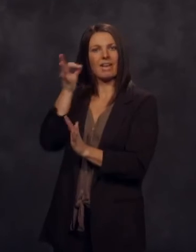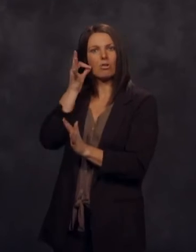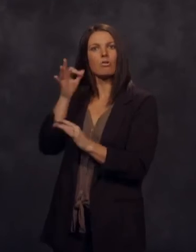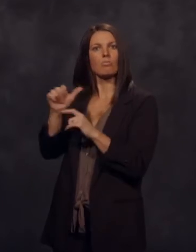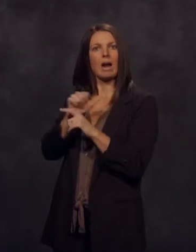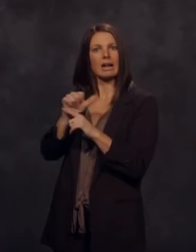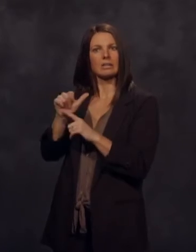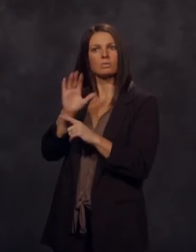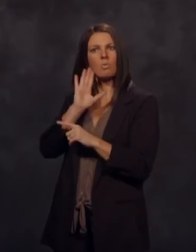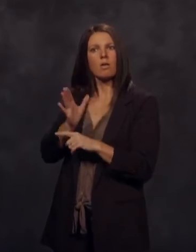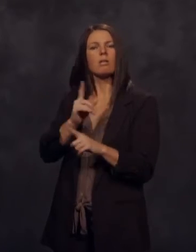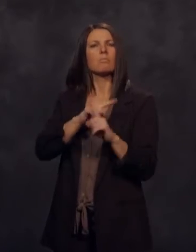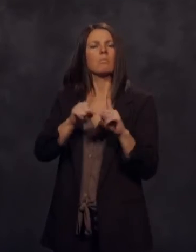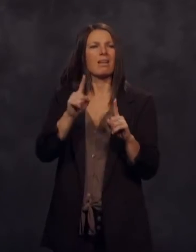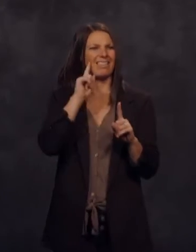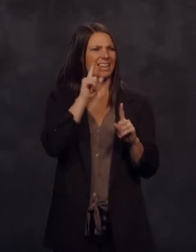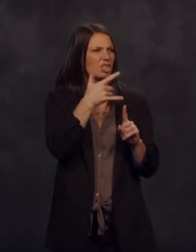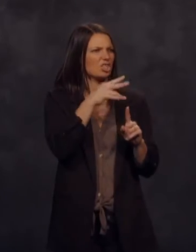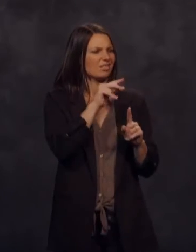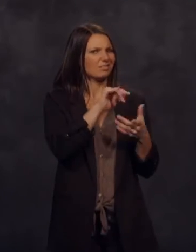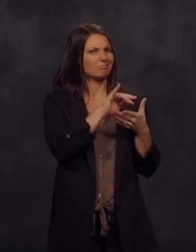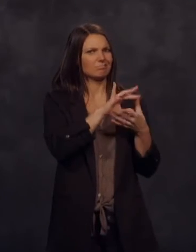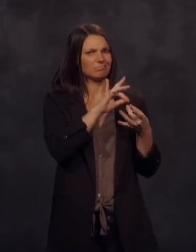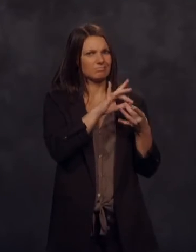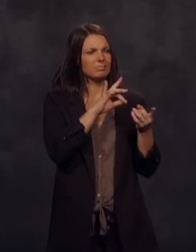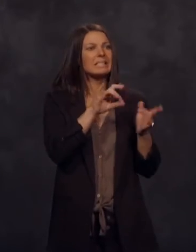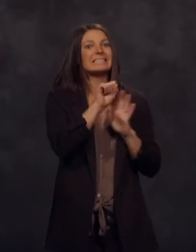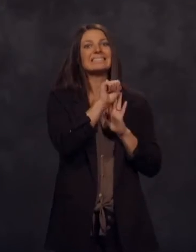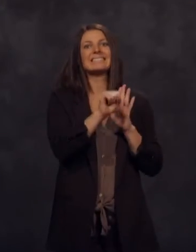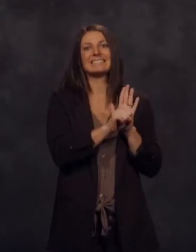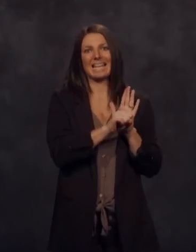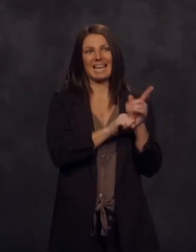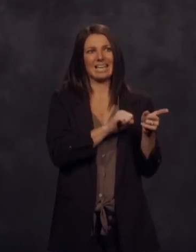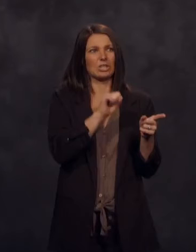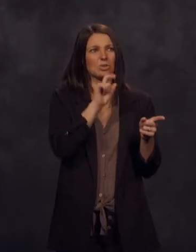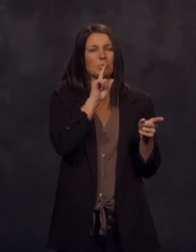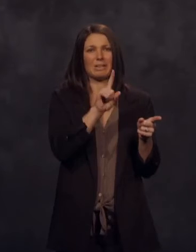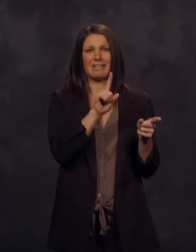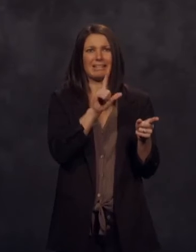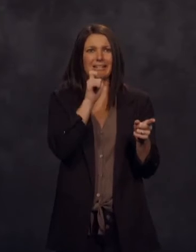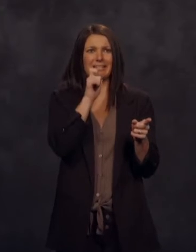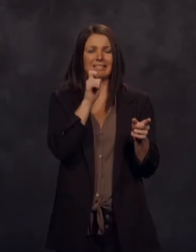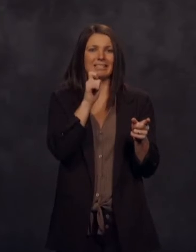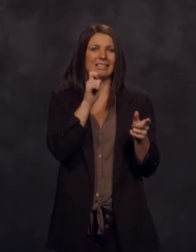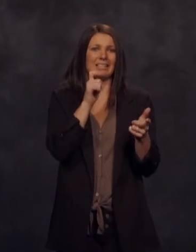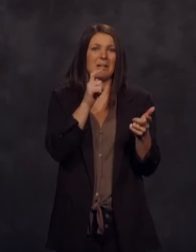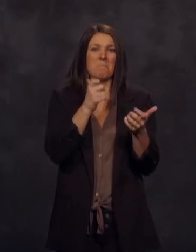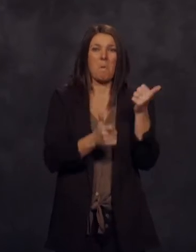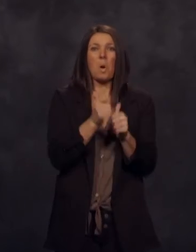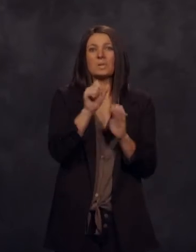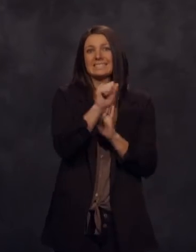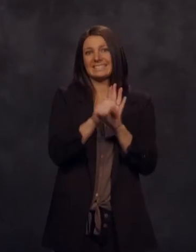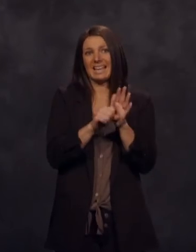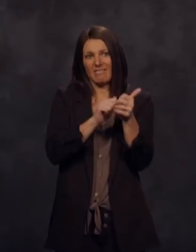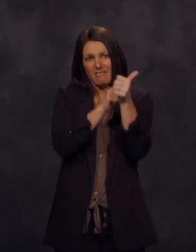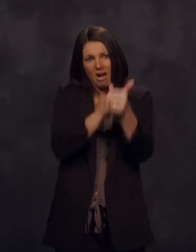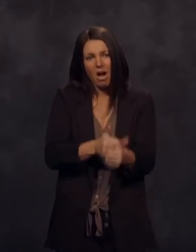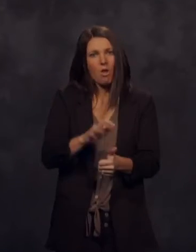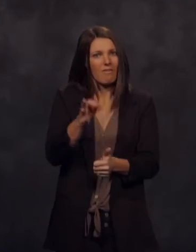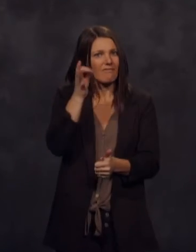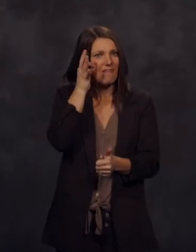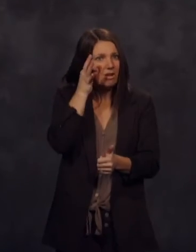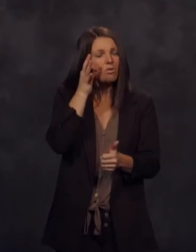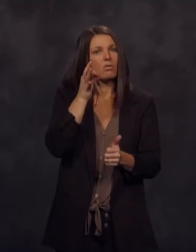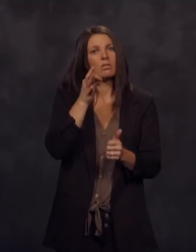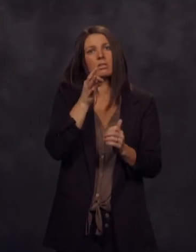And as I think Gina said, the state really is an outlier here. Most states have followed federal practice in forgiving loans